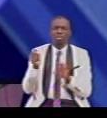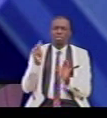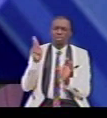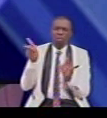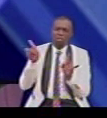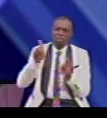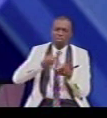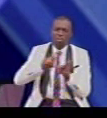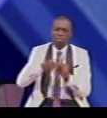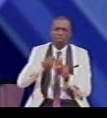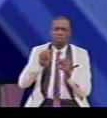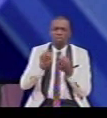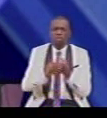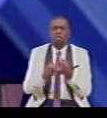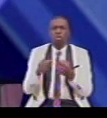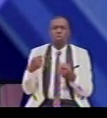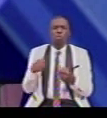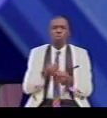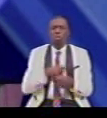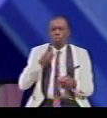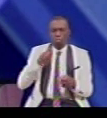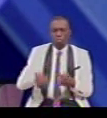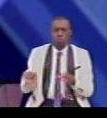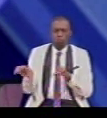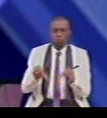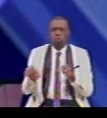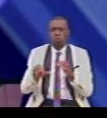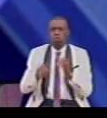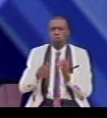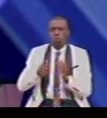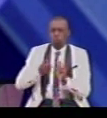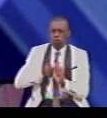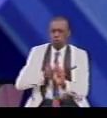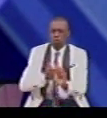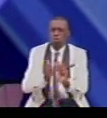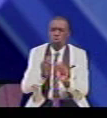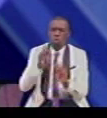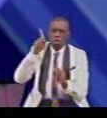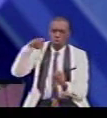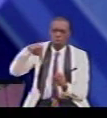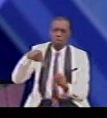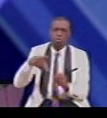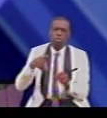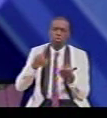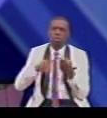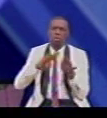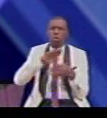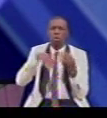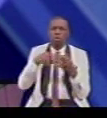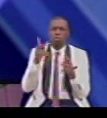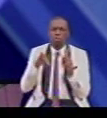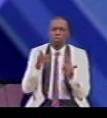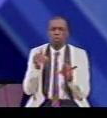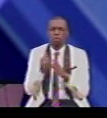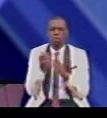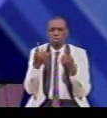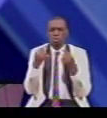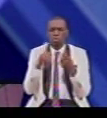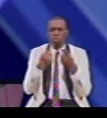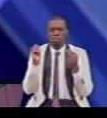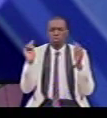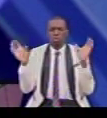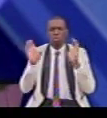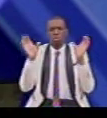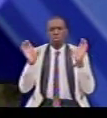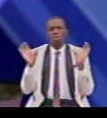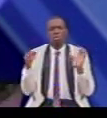we cannot afford to fail God it is the one duty that God has entrusted us with and is expecting us